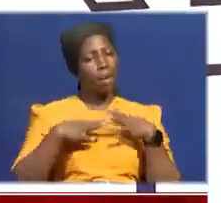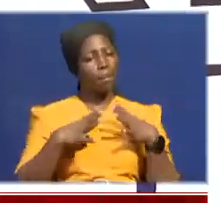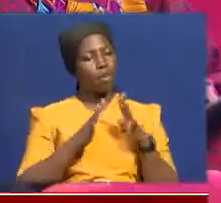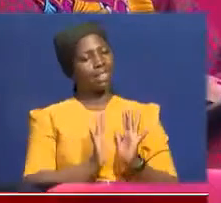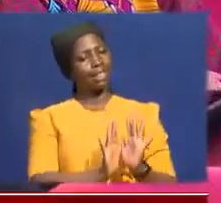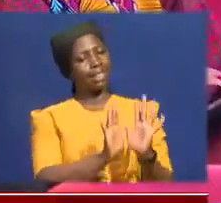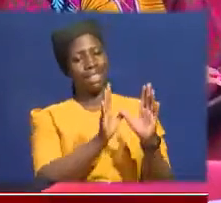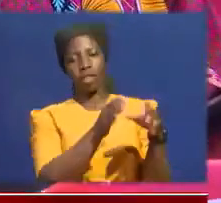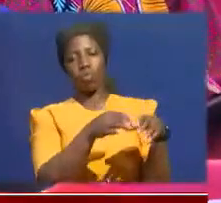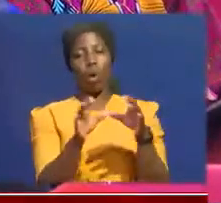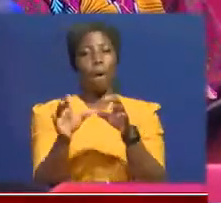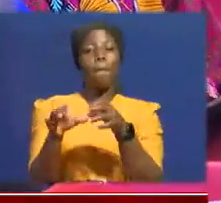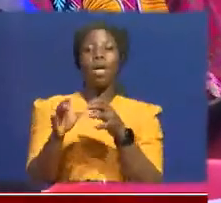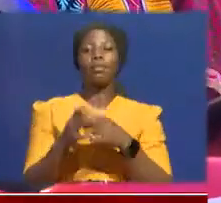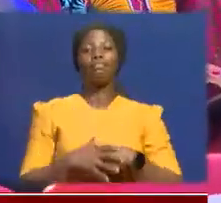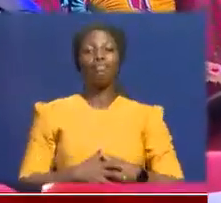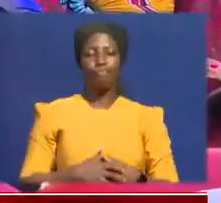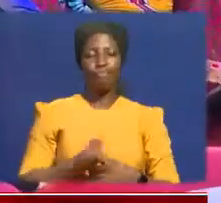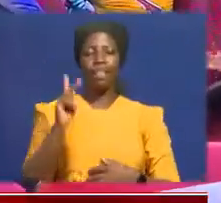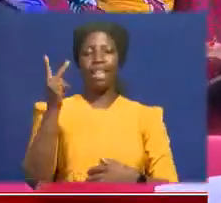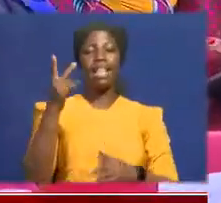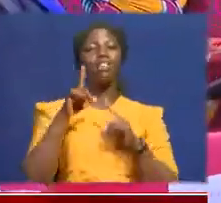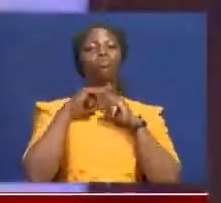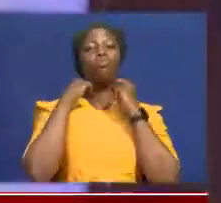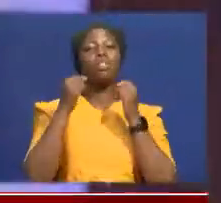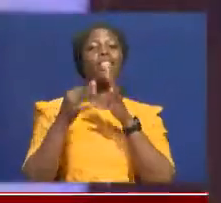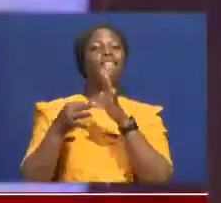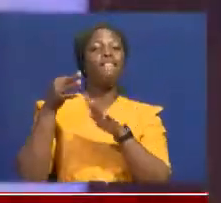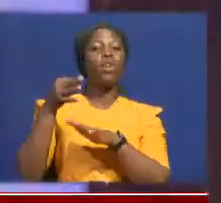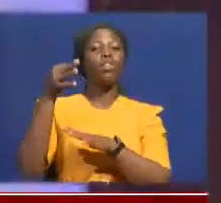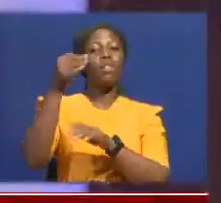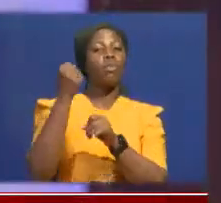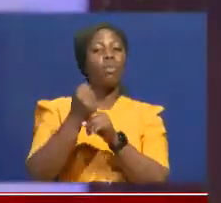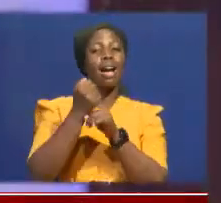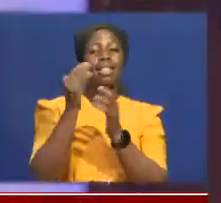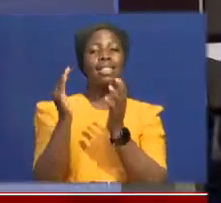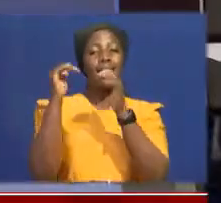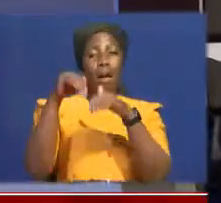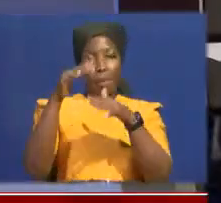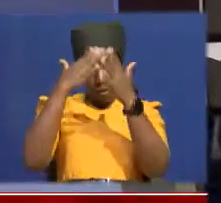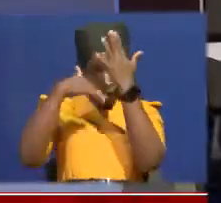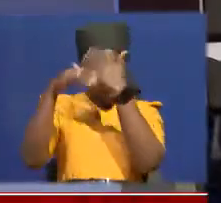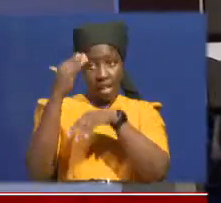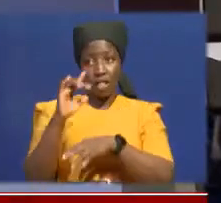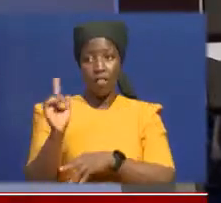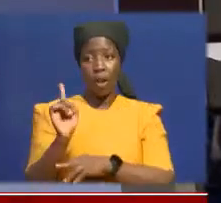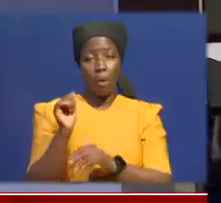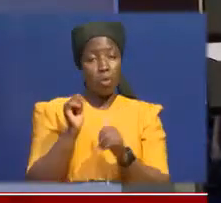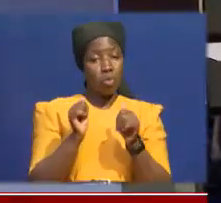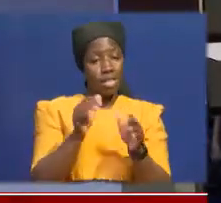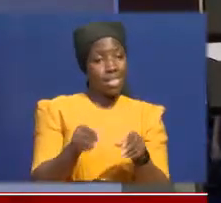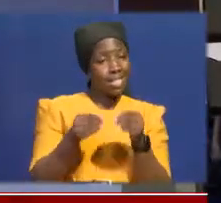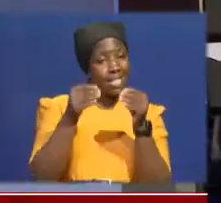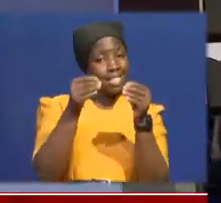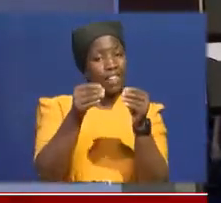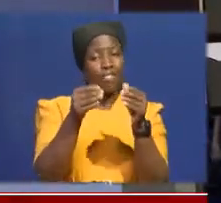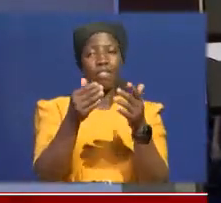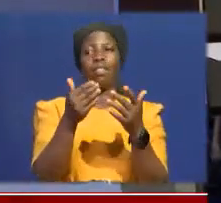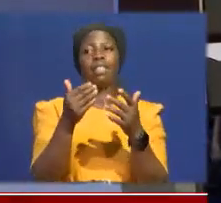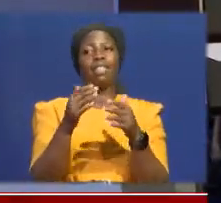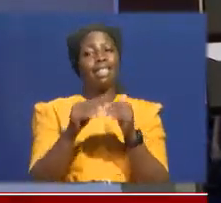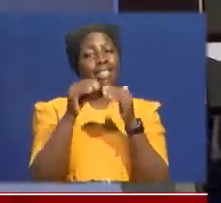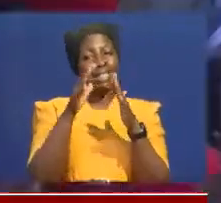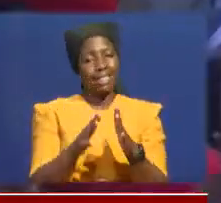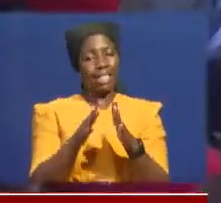neglected groups. Kenya is hosting the Future of Work Summit at the University of Nairobi, which provides captains of